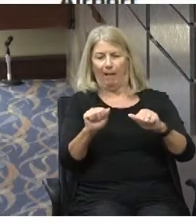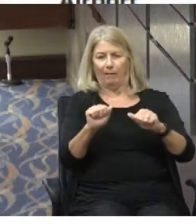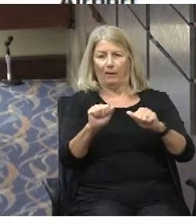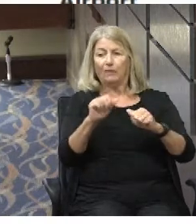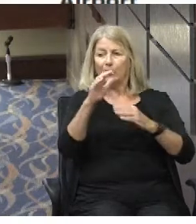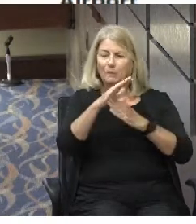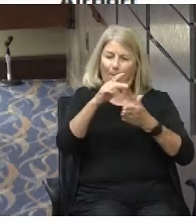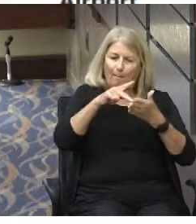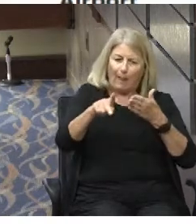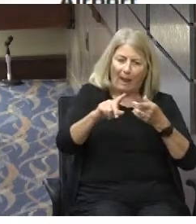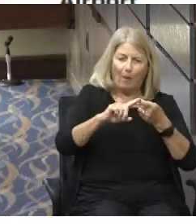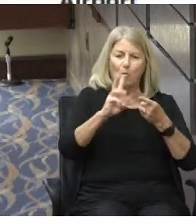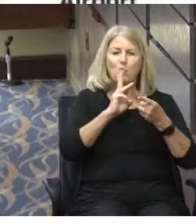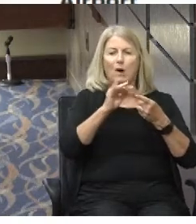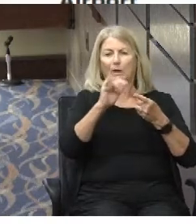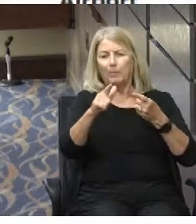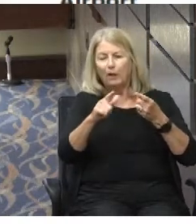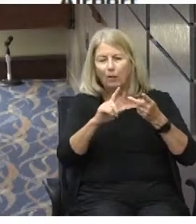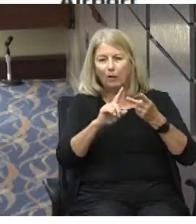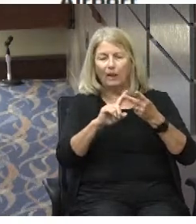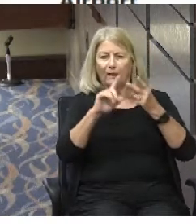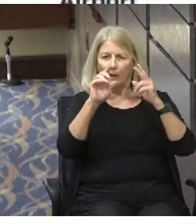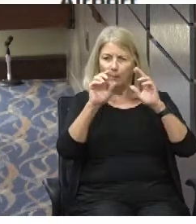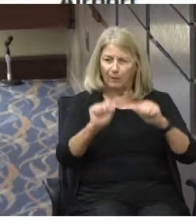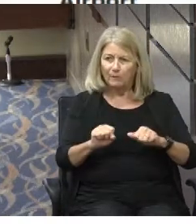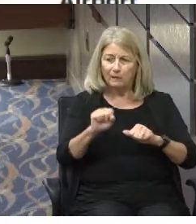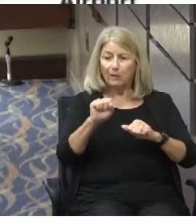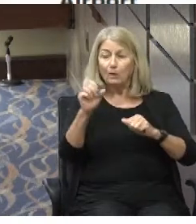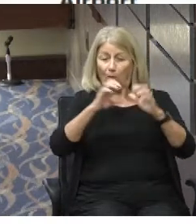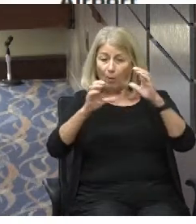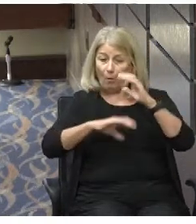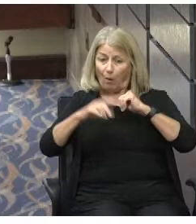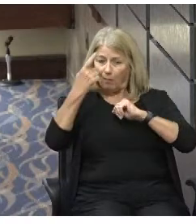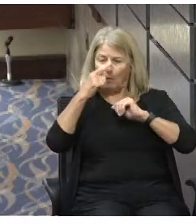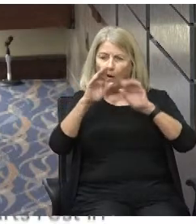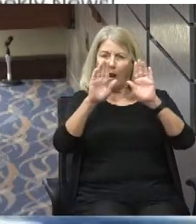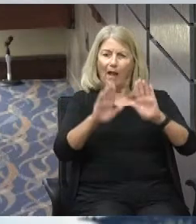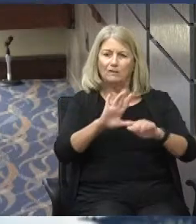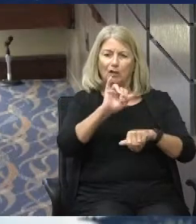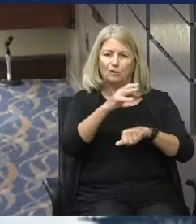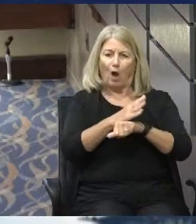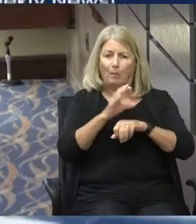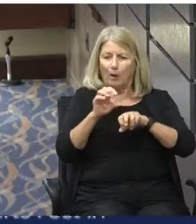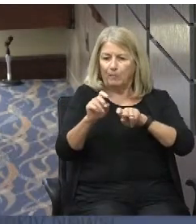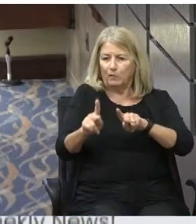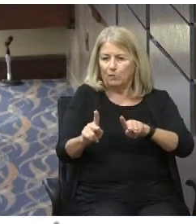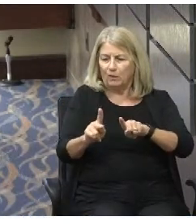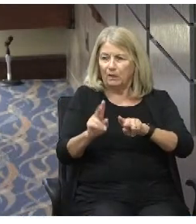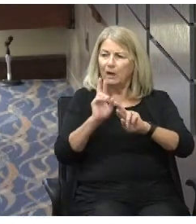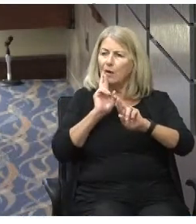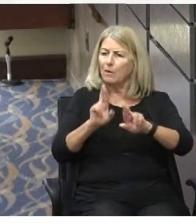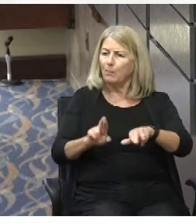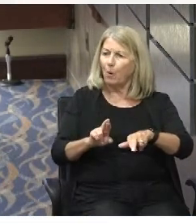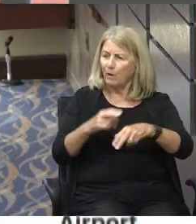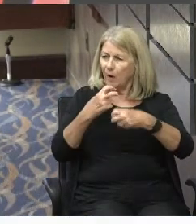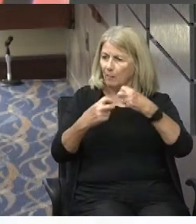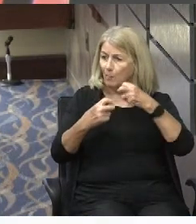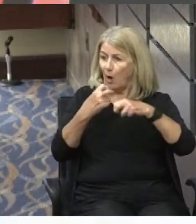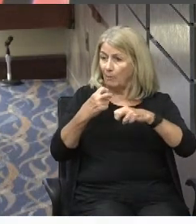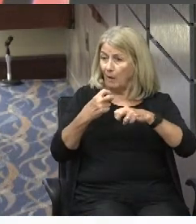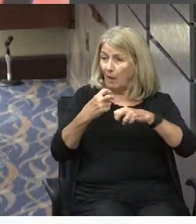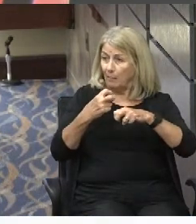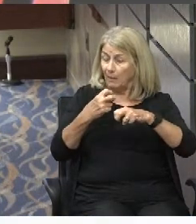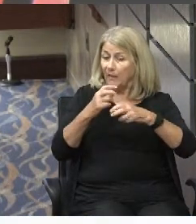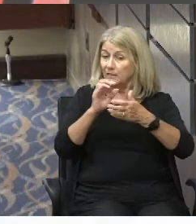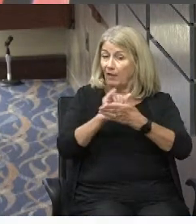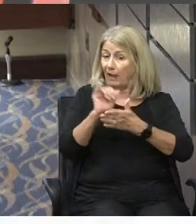water bill, and then also an ability to look for our excellent job opportunities. Monica, on the report a problem, is that similar